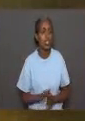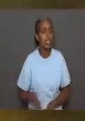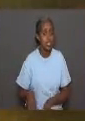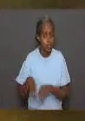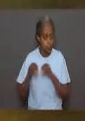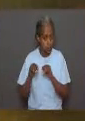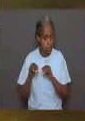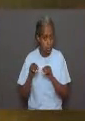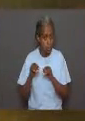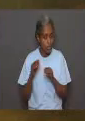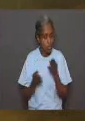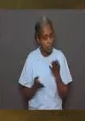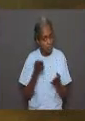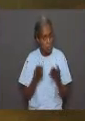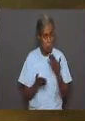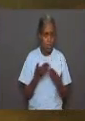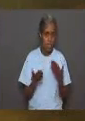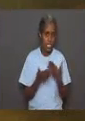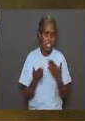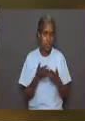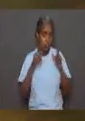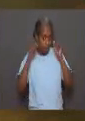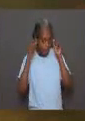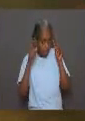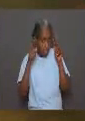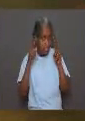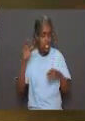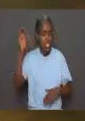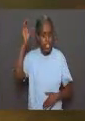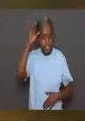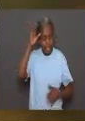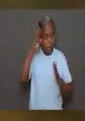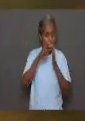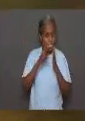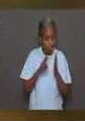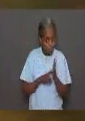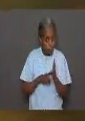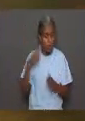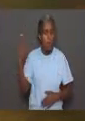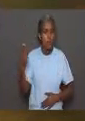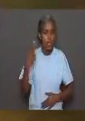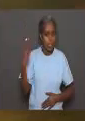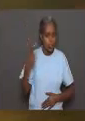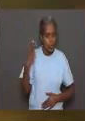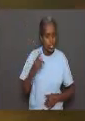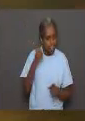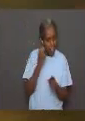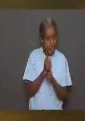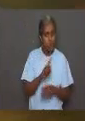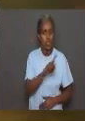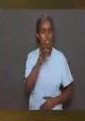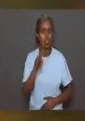Students, it might be easier to understand Kramer's rule by using actual